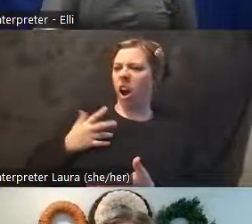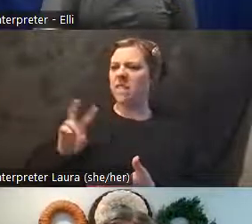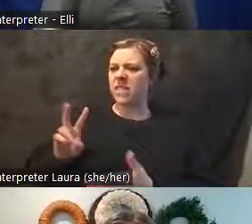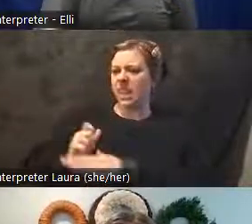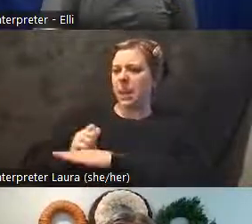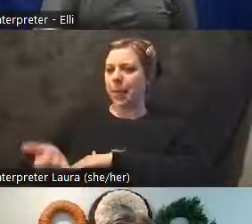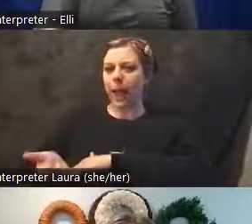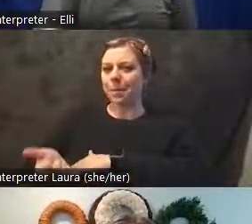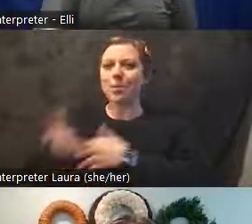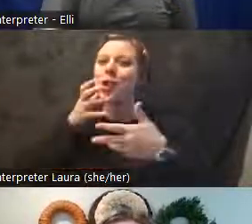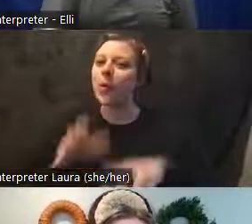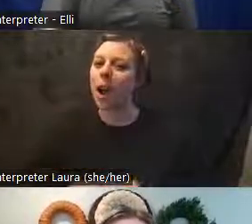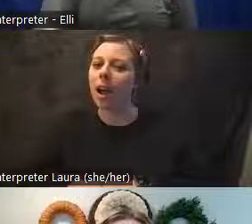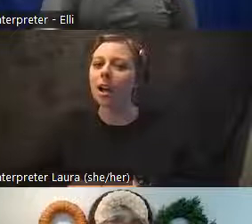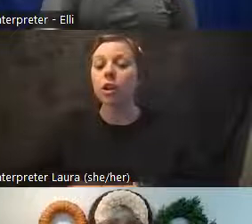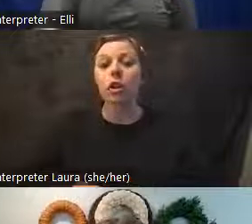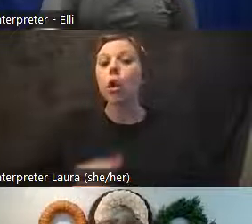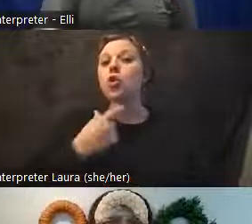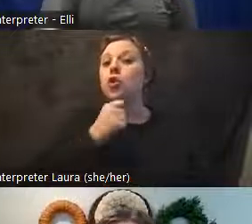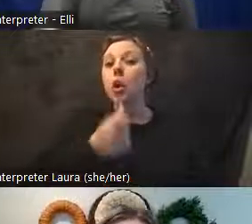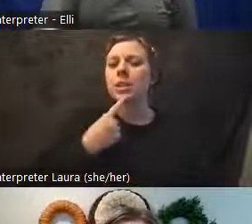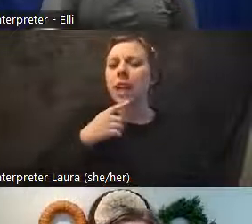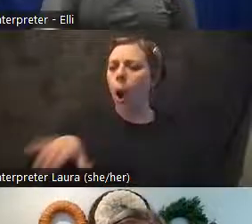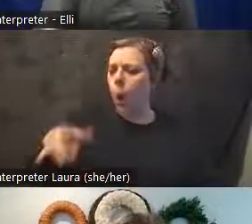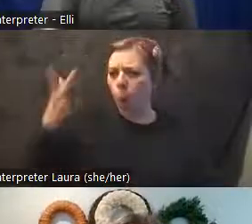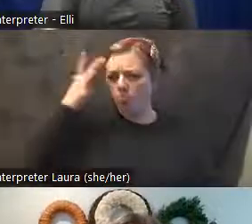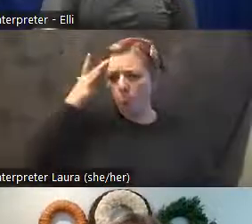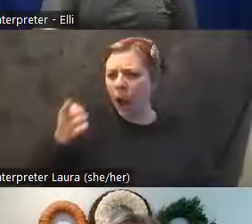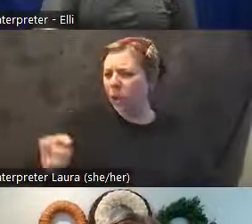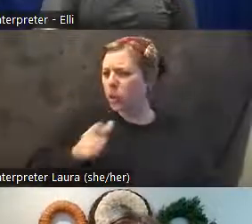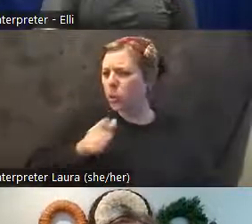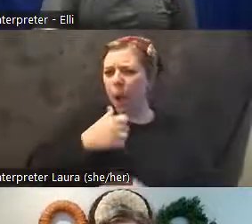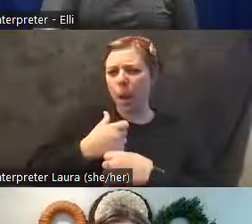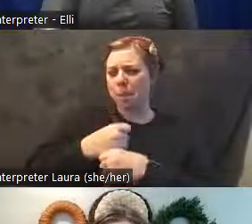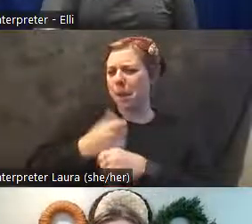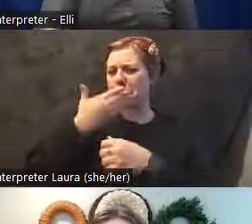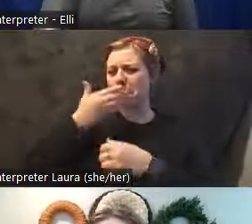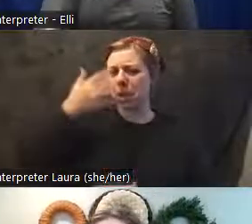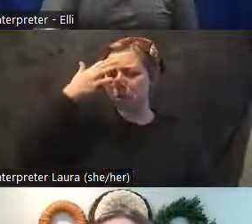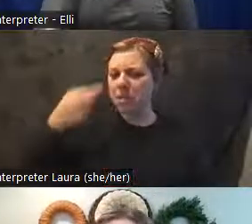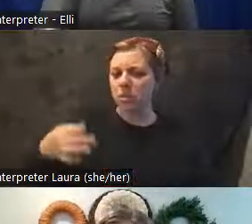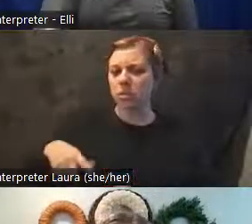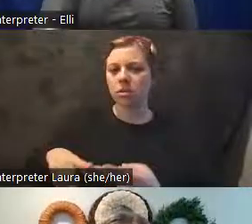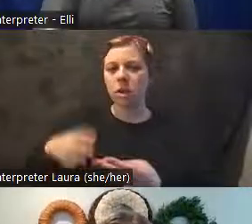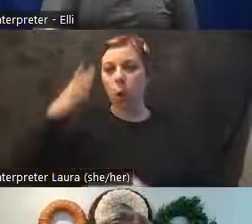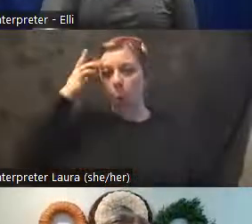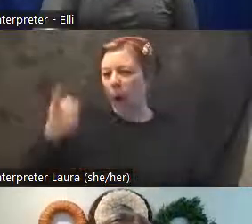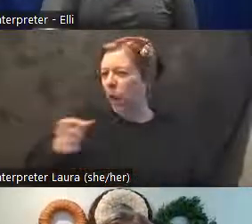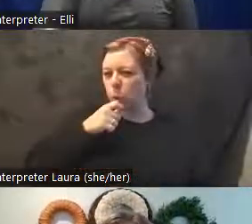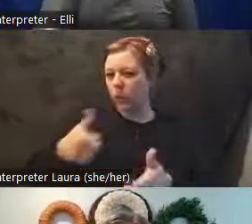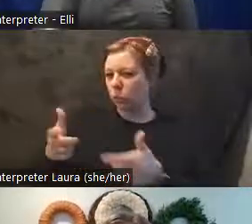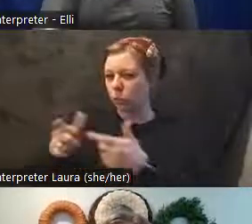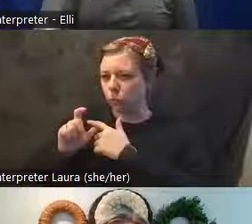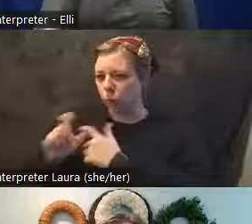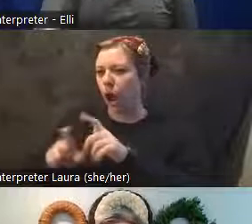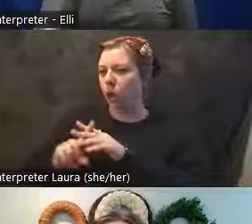more rationally? Or why didn't you fight back? Why didn't you run? We can't expect survivors to